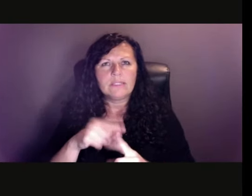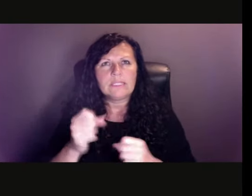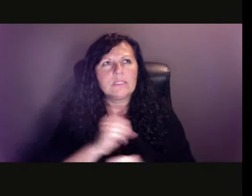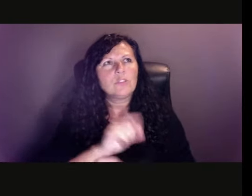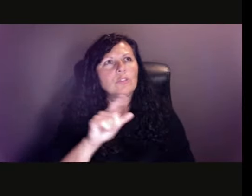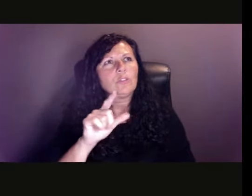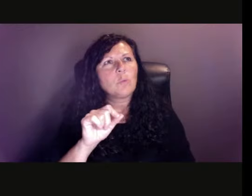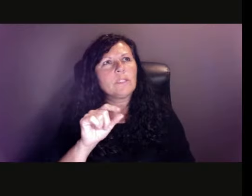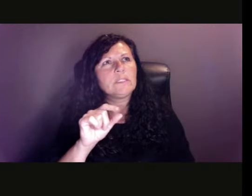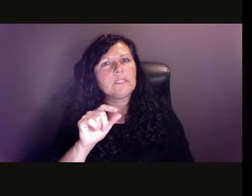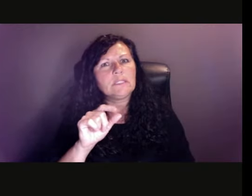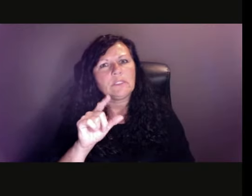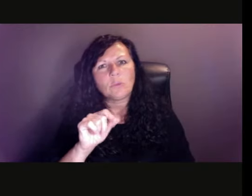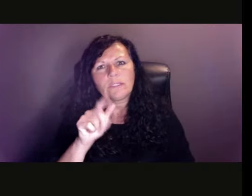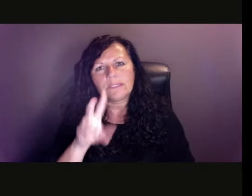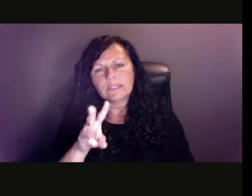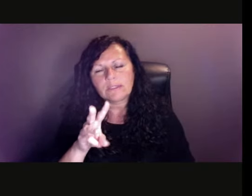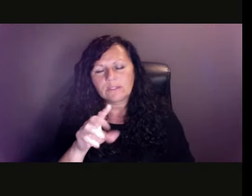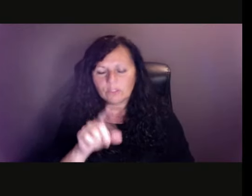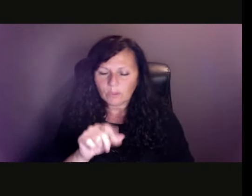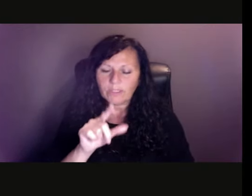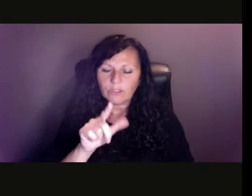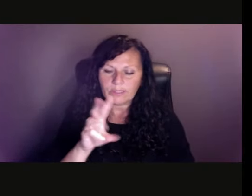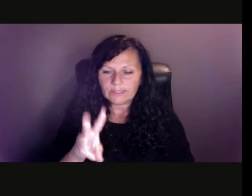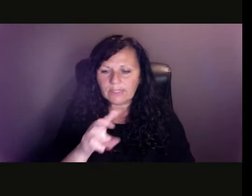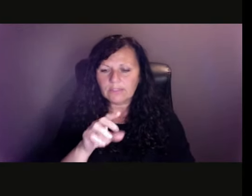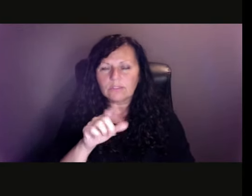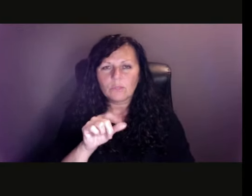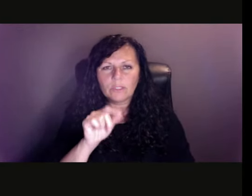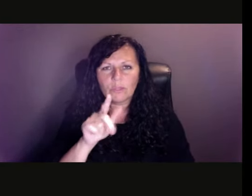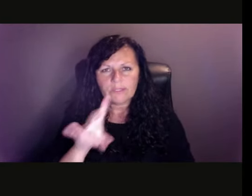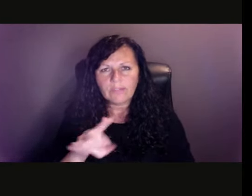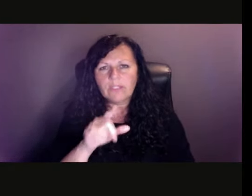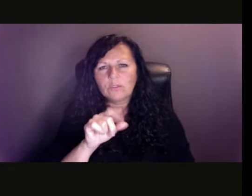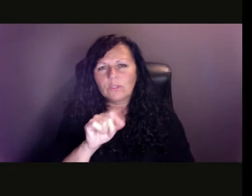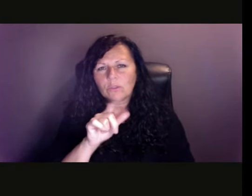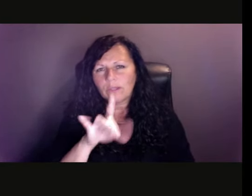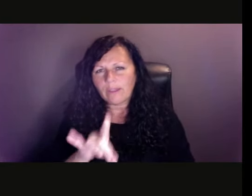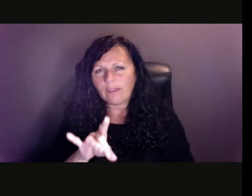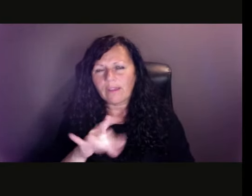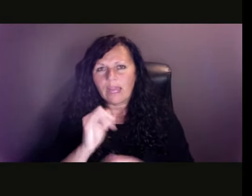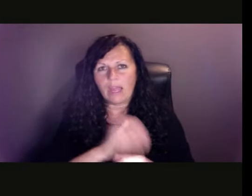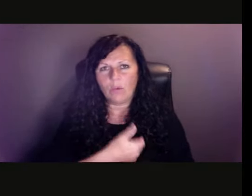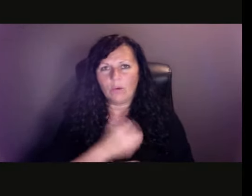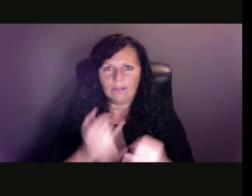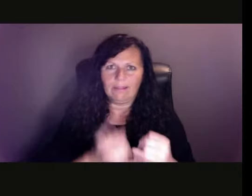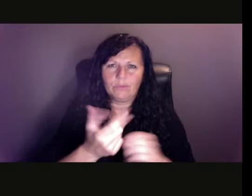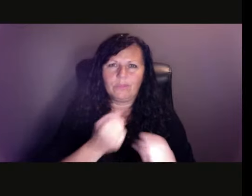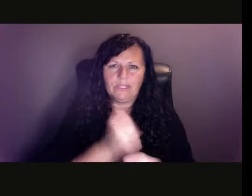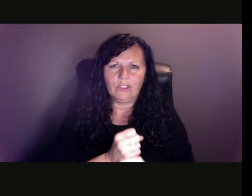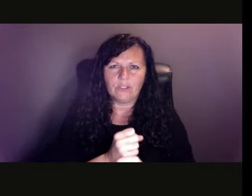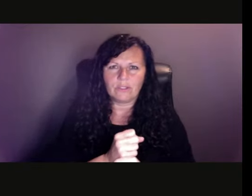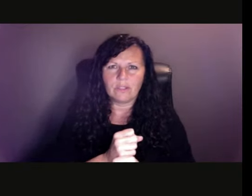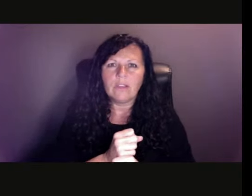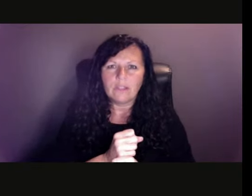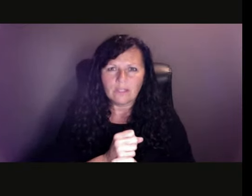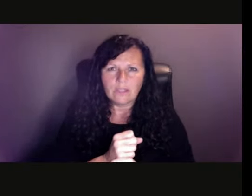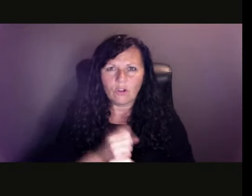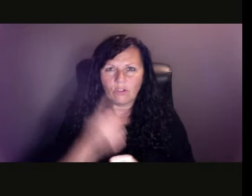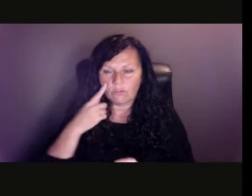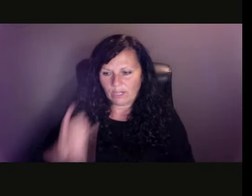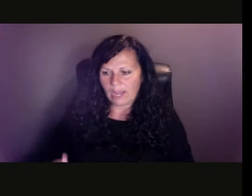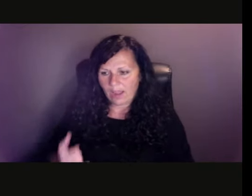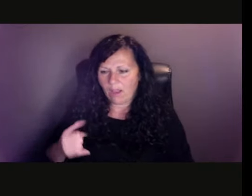26, 27, and 28 into our three last years. So we'll give you a sense of what that would look like also in the